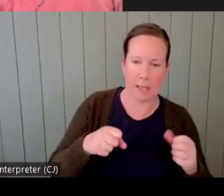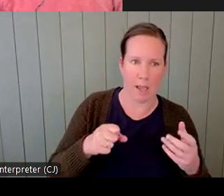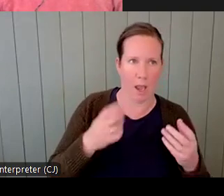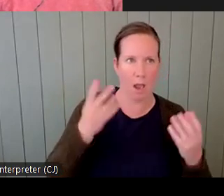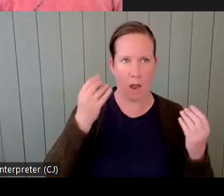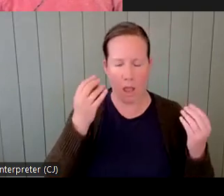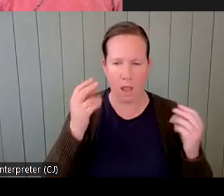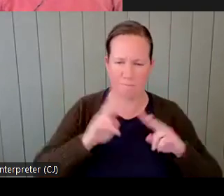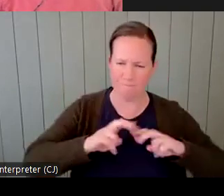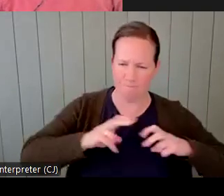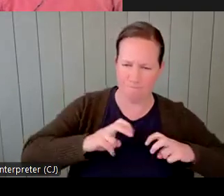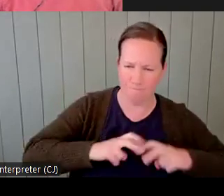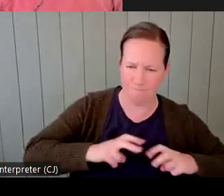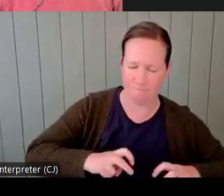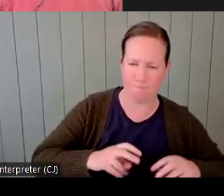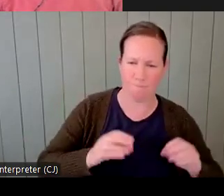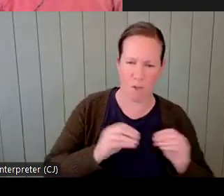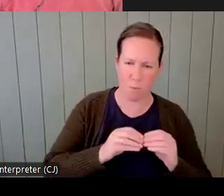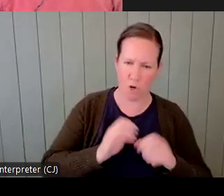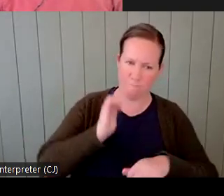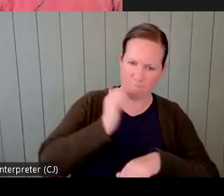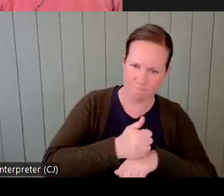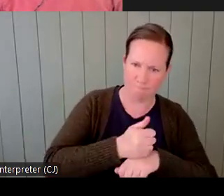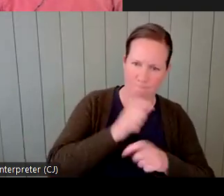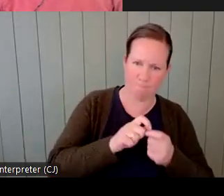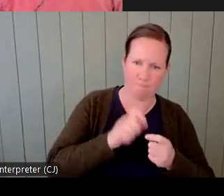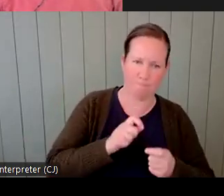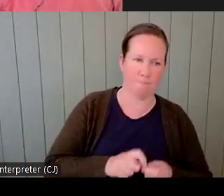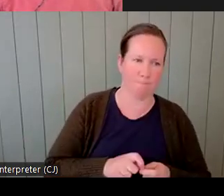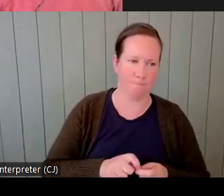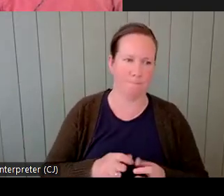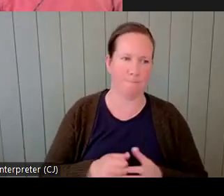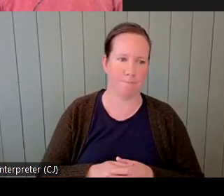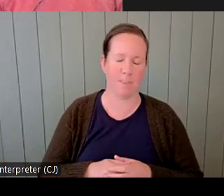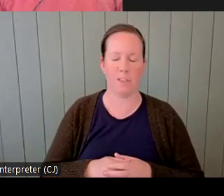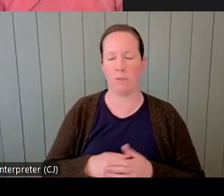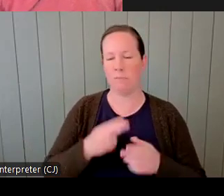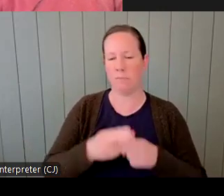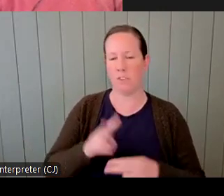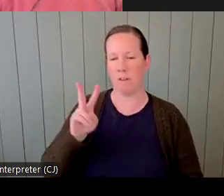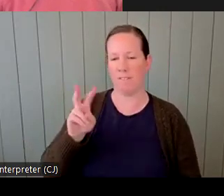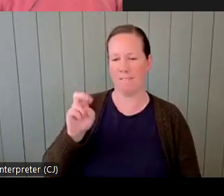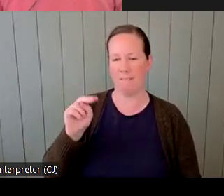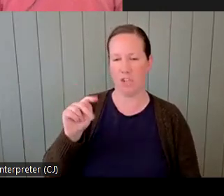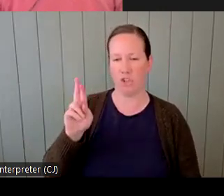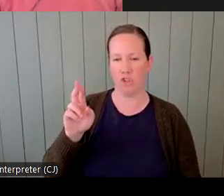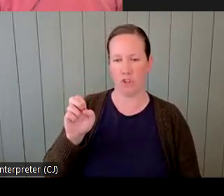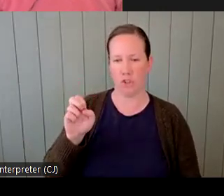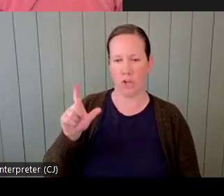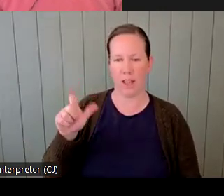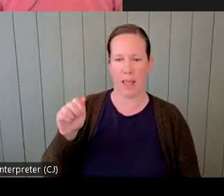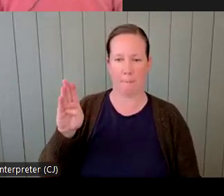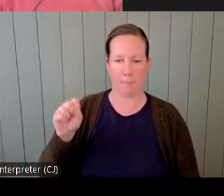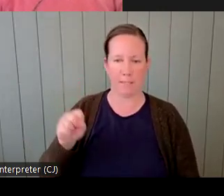to start on their entrepreneurial journey with us, that would be probably the first steps. Nice, thank you. So